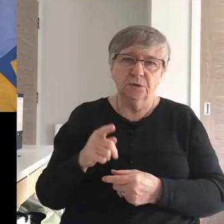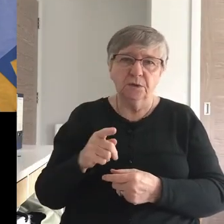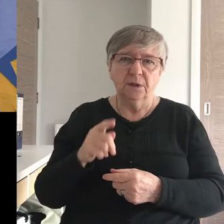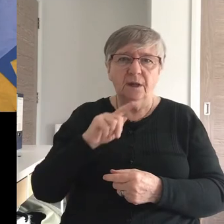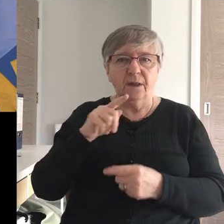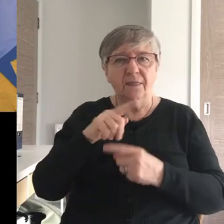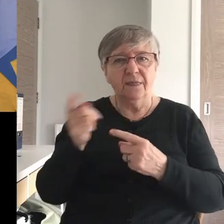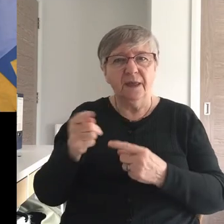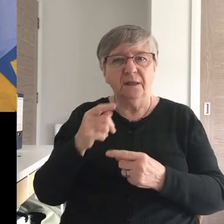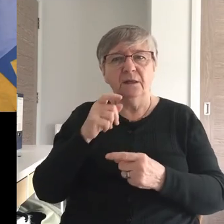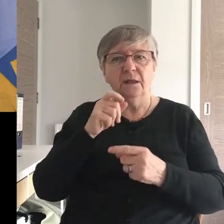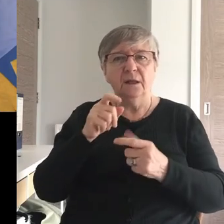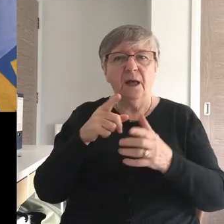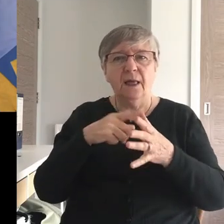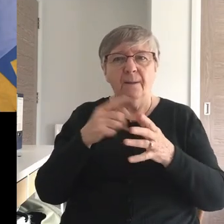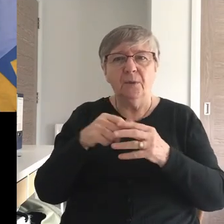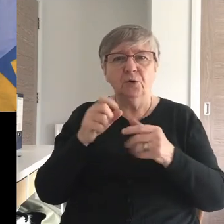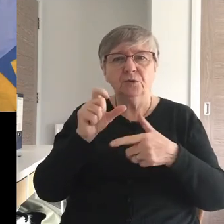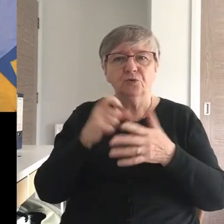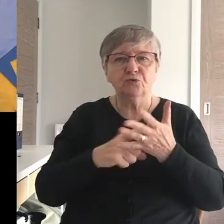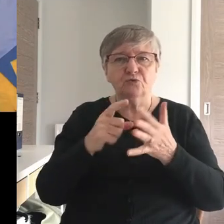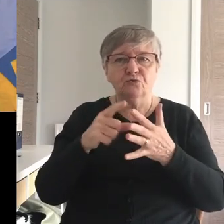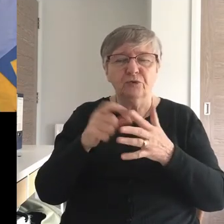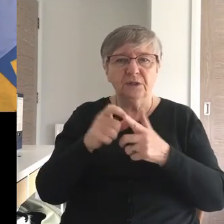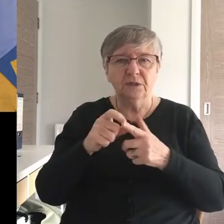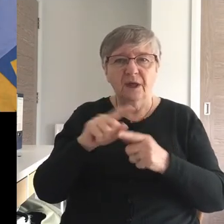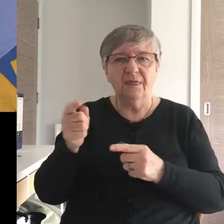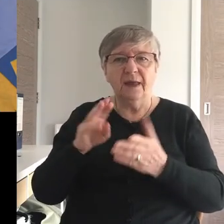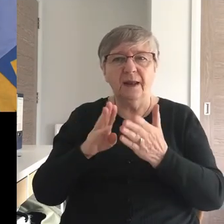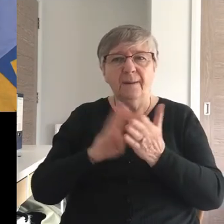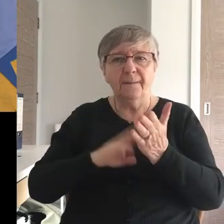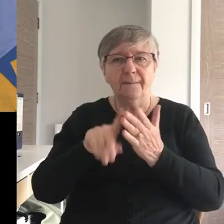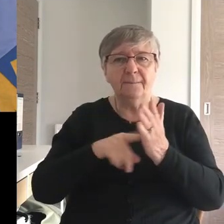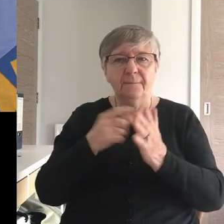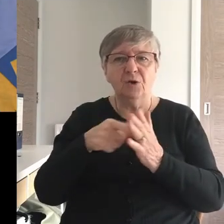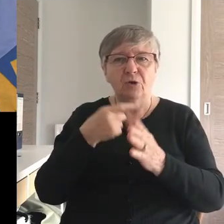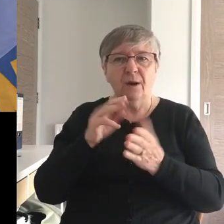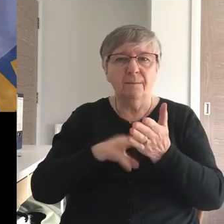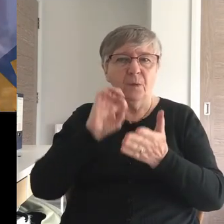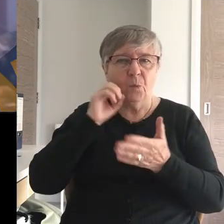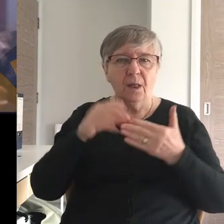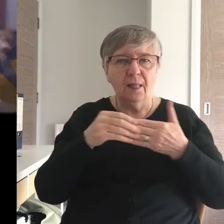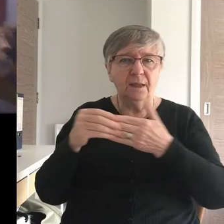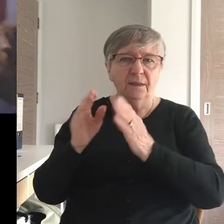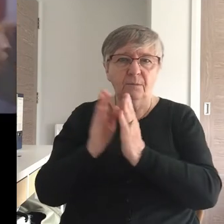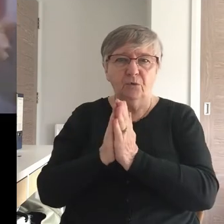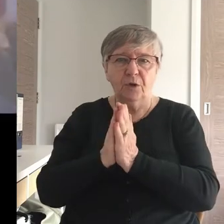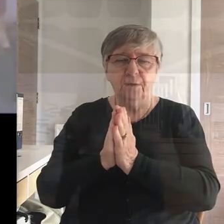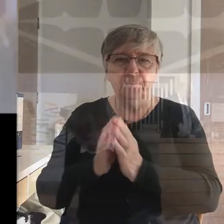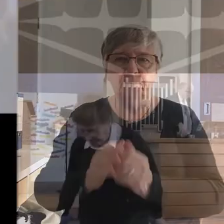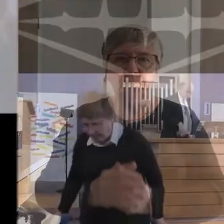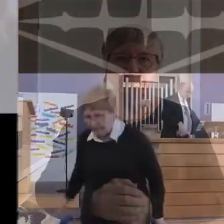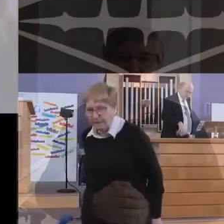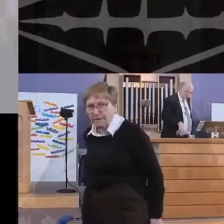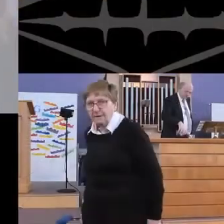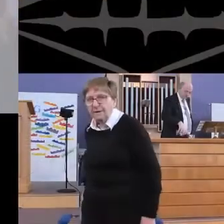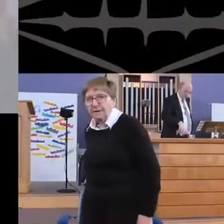confess our faith in the words of the Apostles' Creed, and then Miriam's going to lead us in our prayers for others.